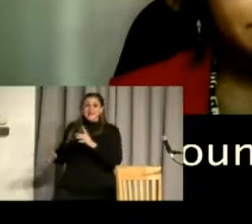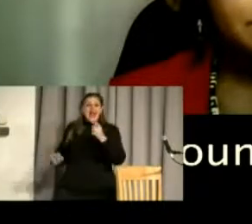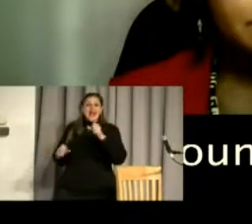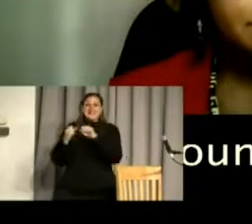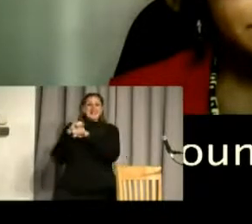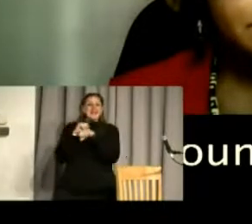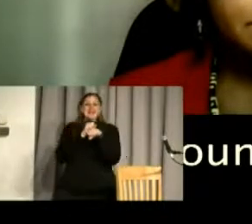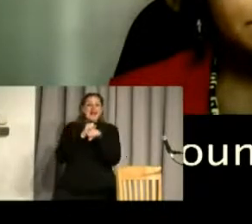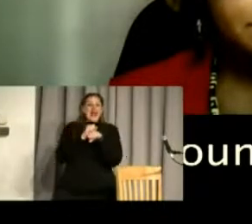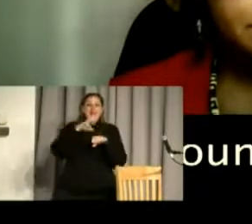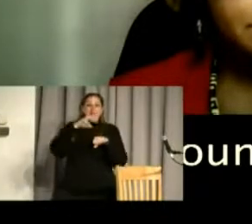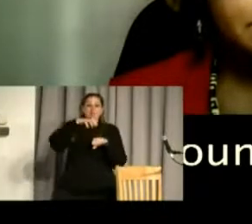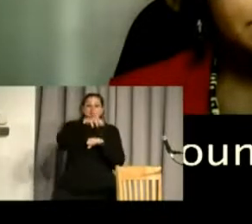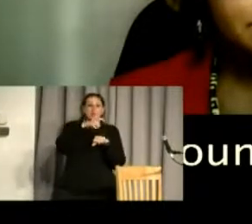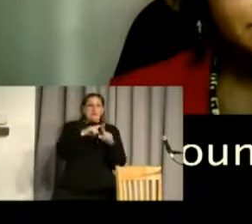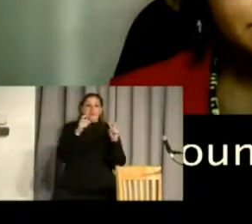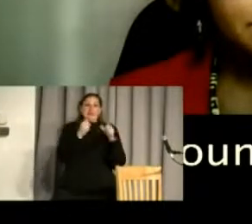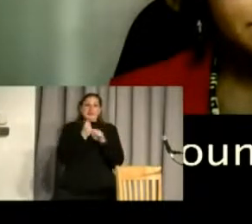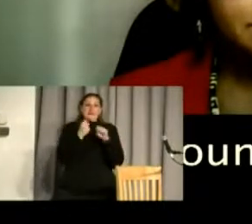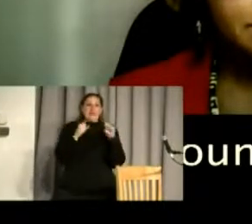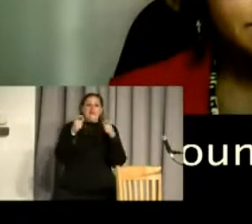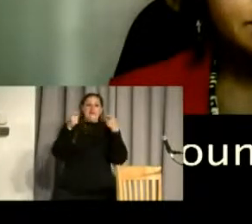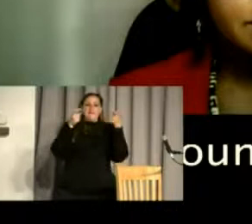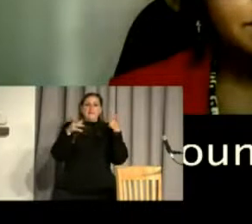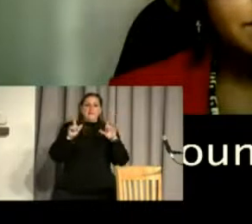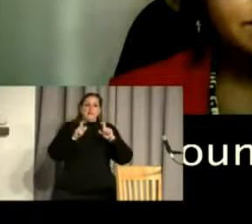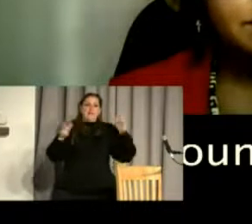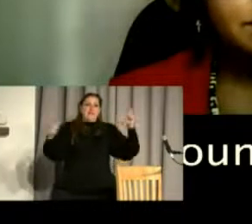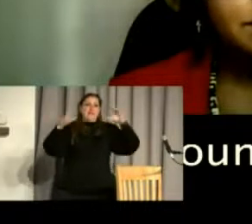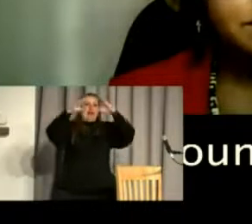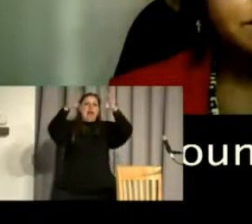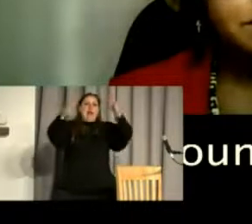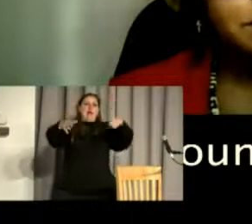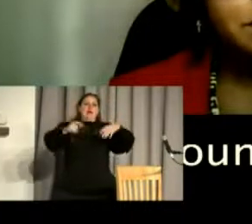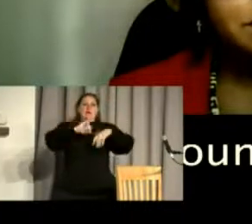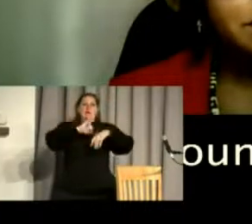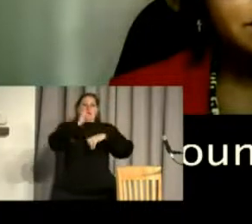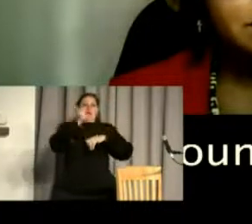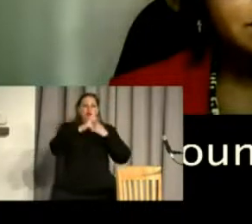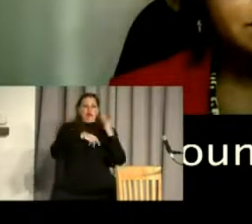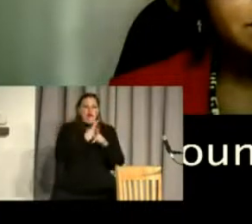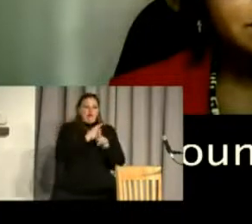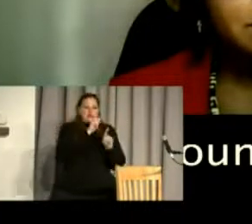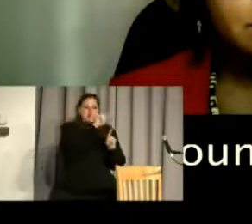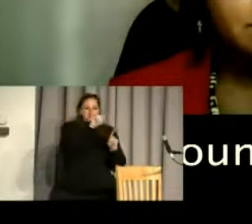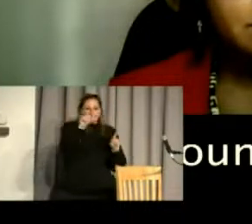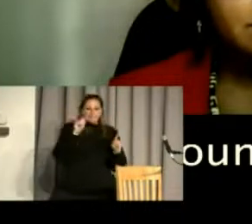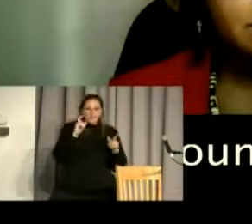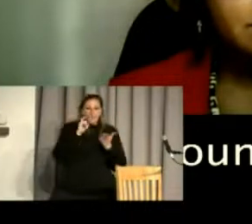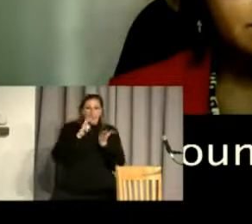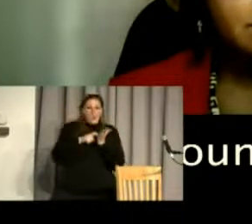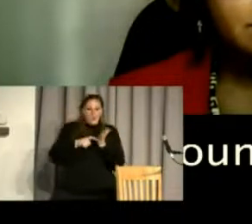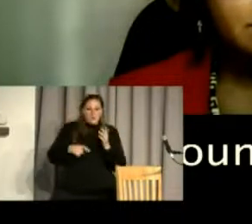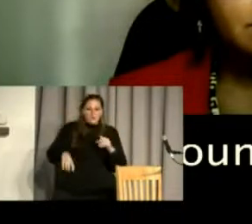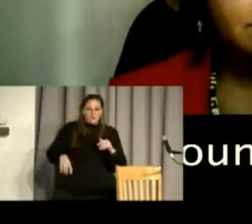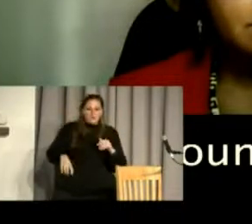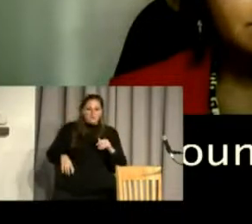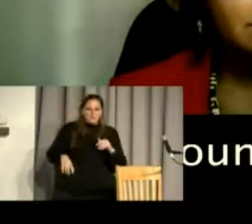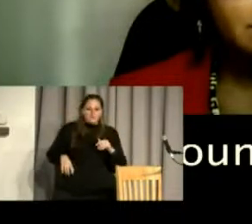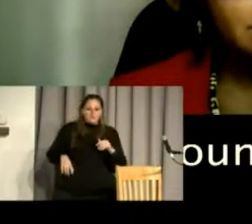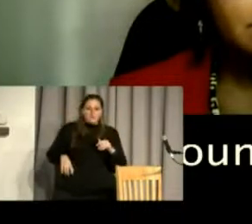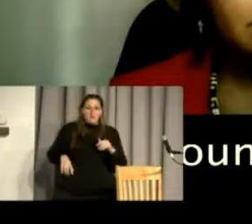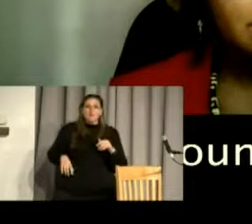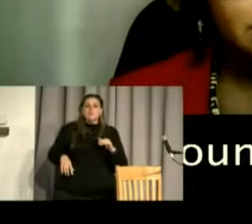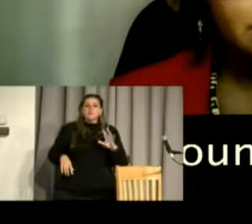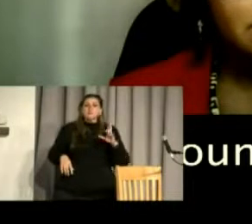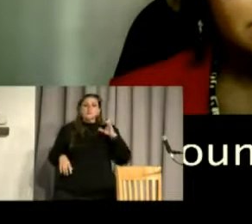and the slave master's big house, as well as other landmarks. And we learned to read the surface of the earth as visible through these historic